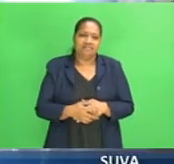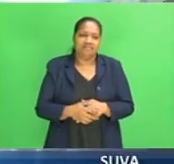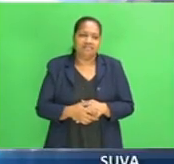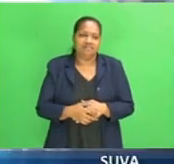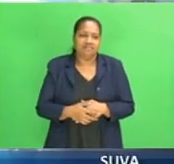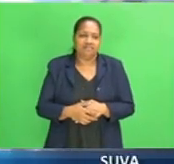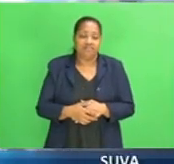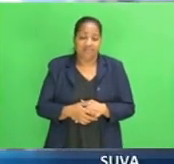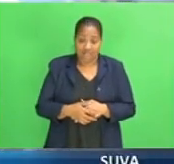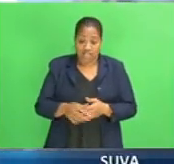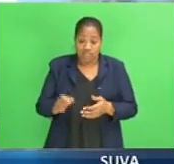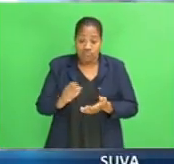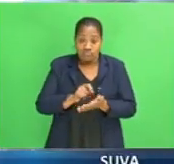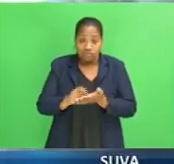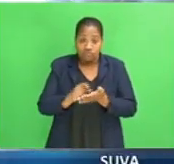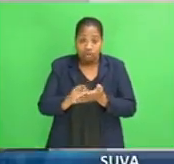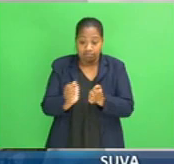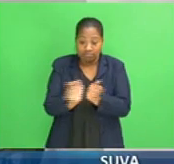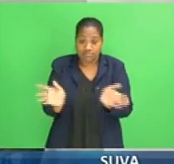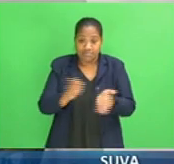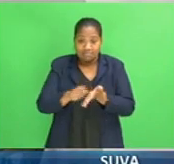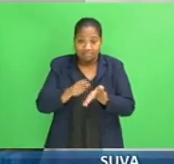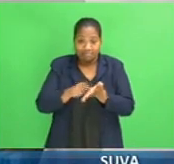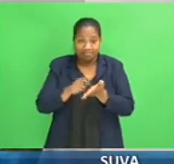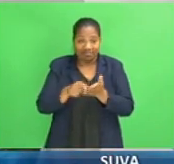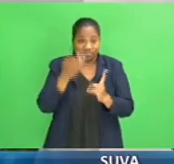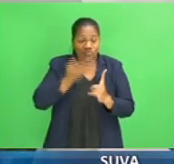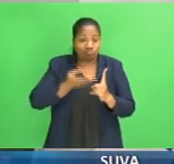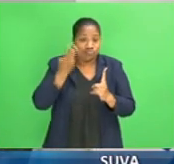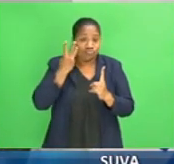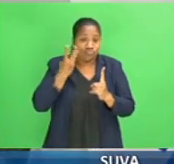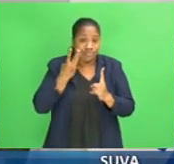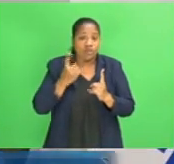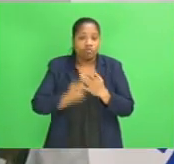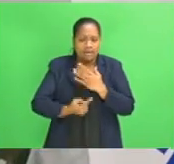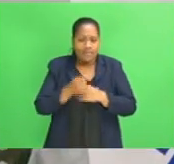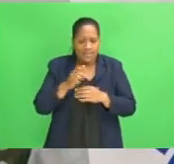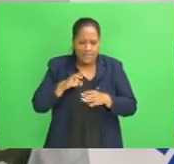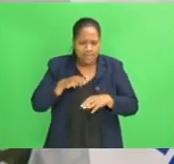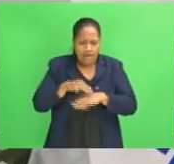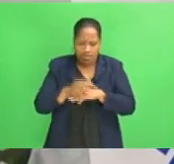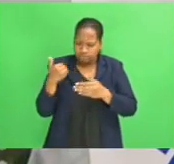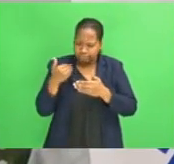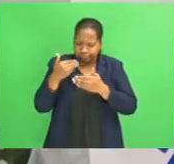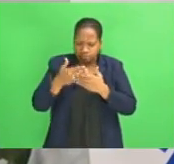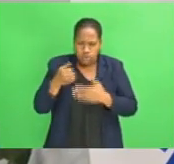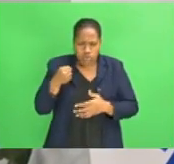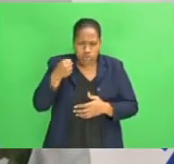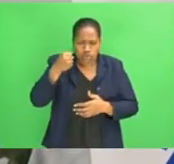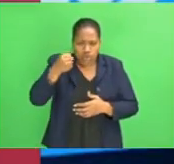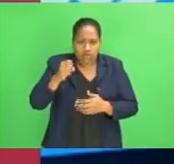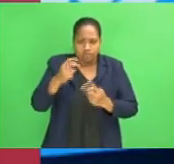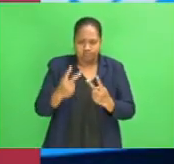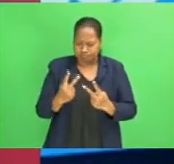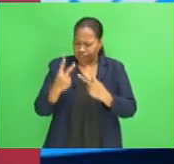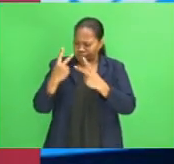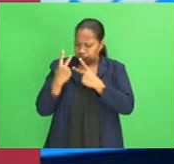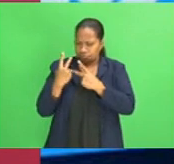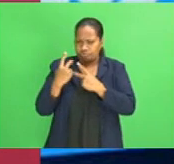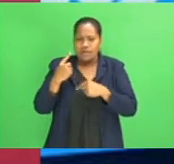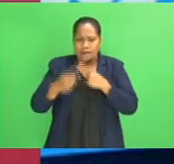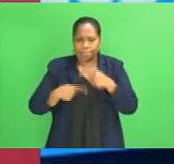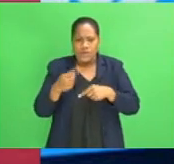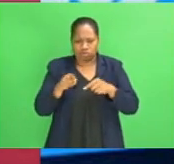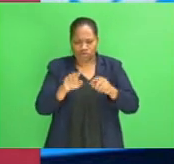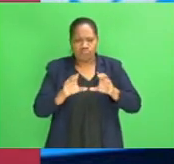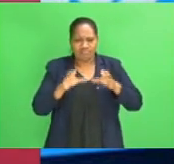General Secretary Emelendo Ituturanga, the month-long suspension has given them time to reflect on the state of the party. Well, obviously, we